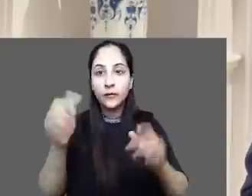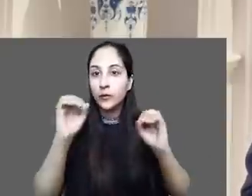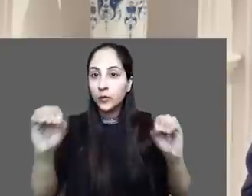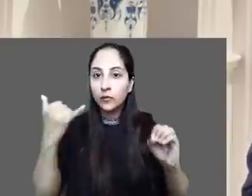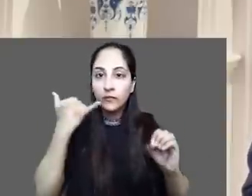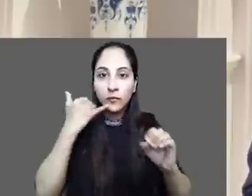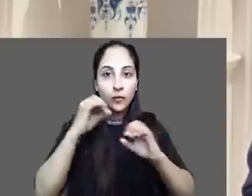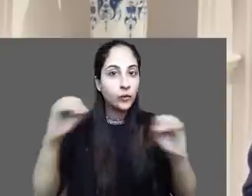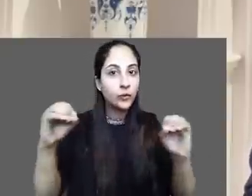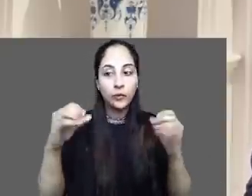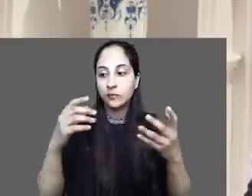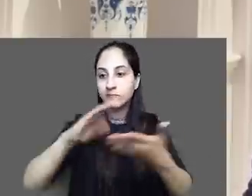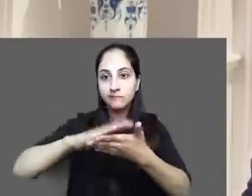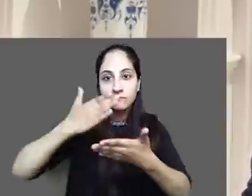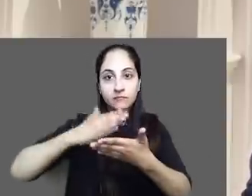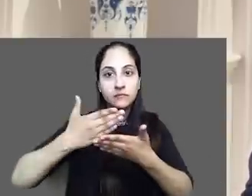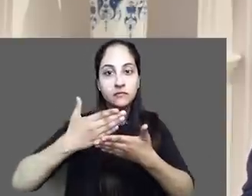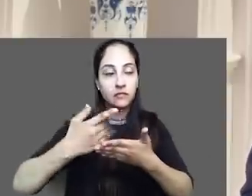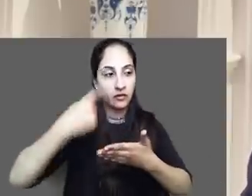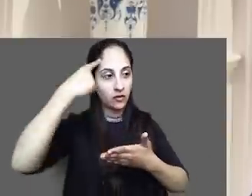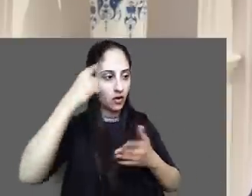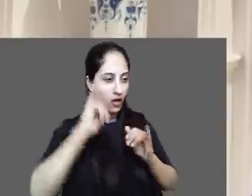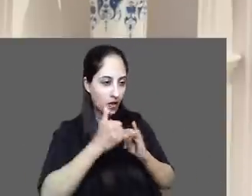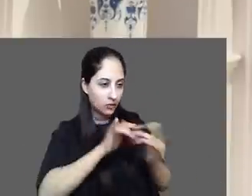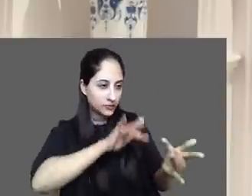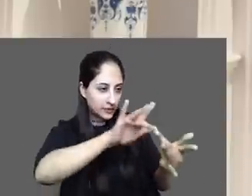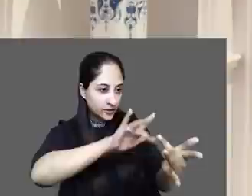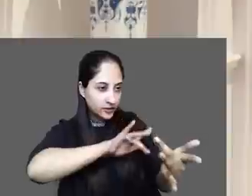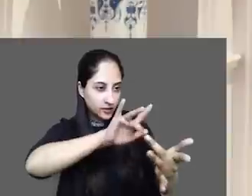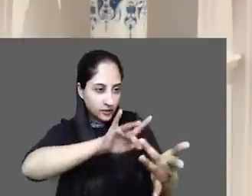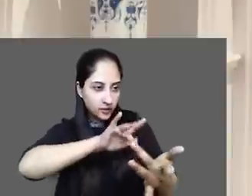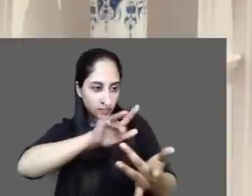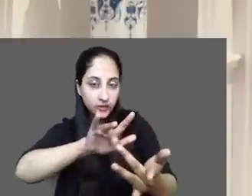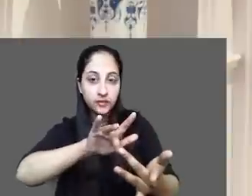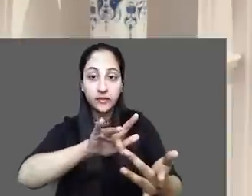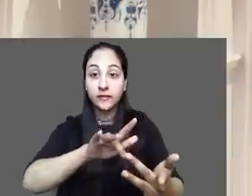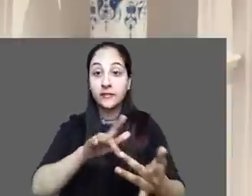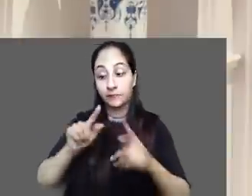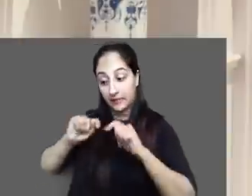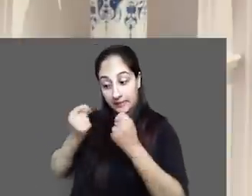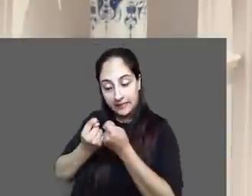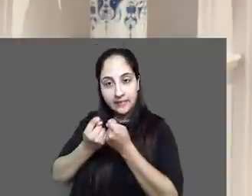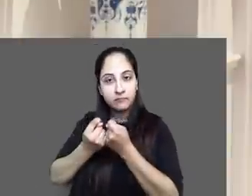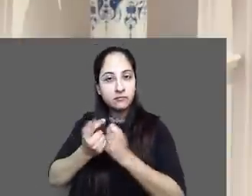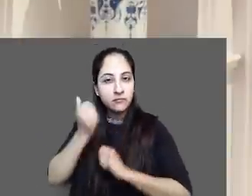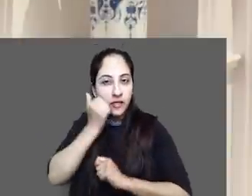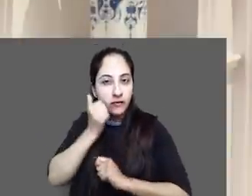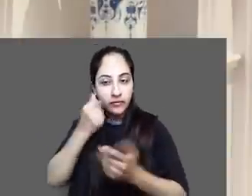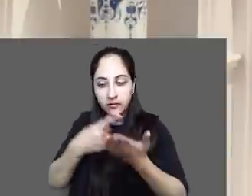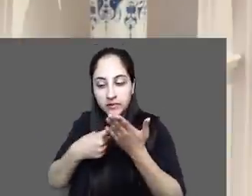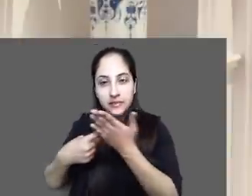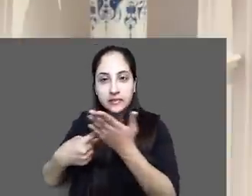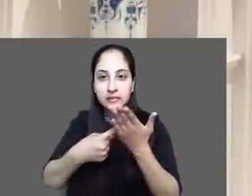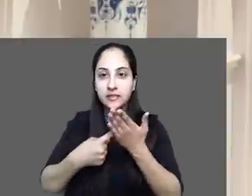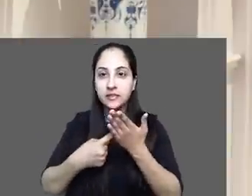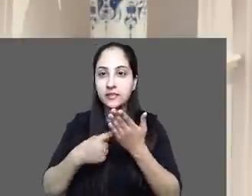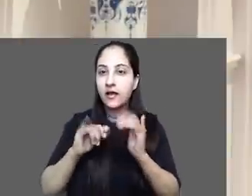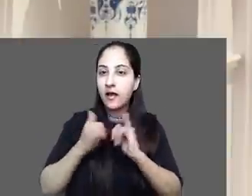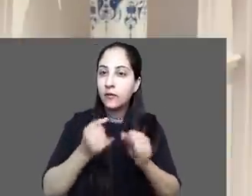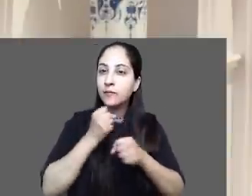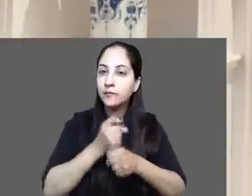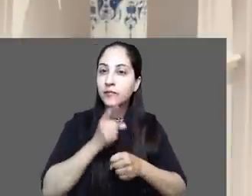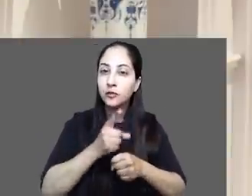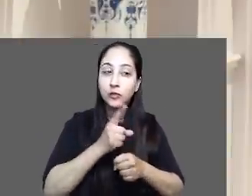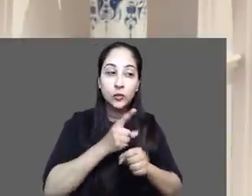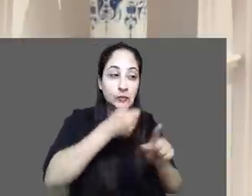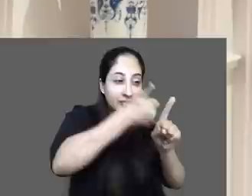Zain, that the Jamaati institutions want nothing more than for the Jamaat to succeed. We want to support them